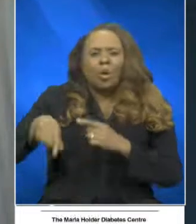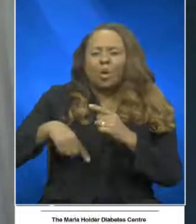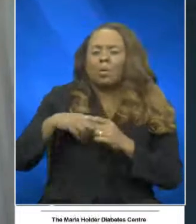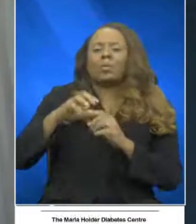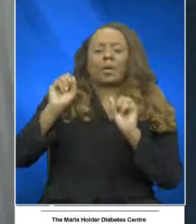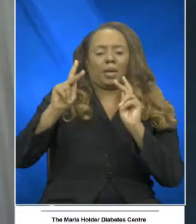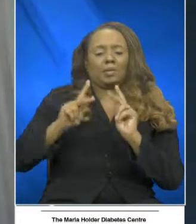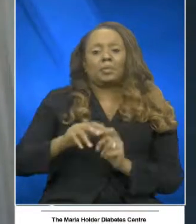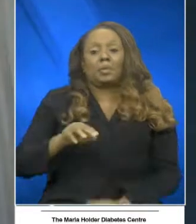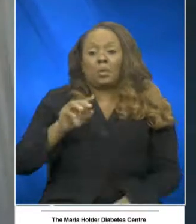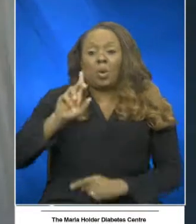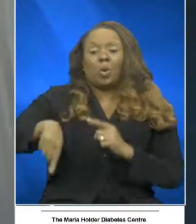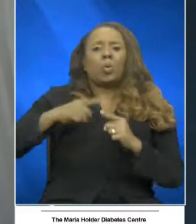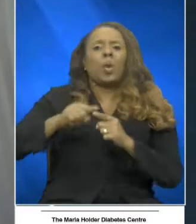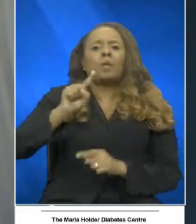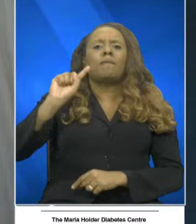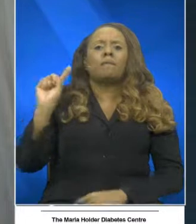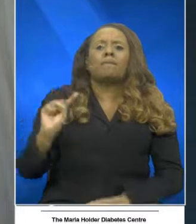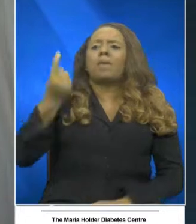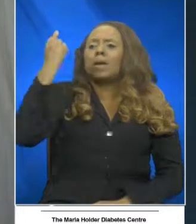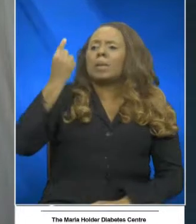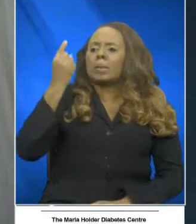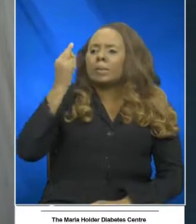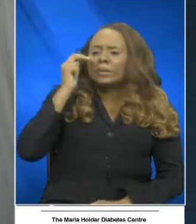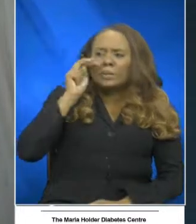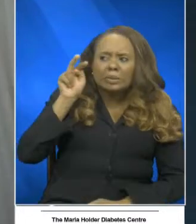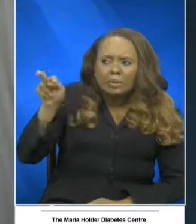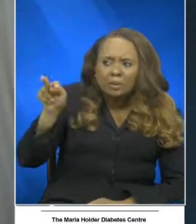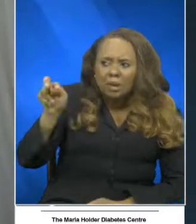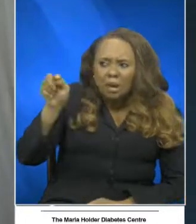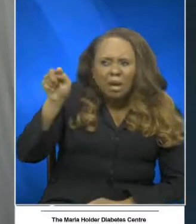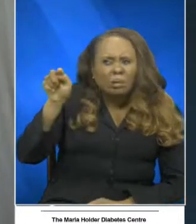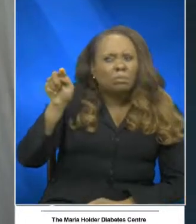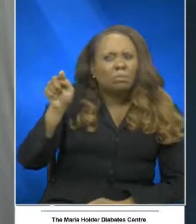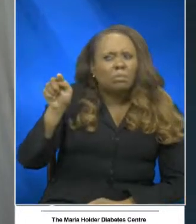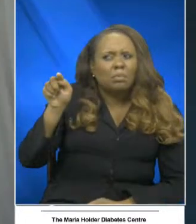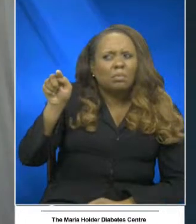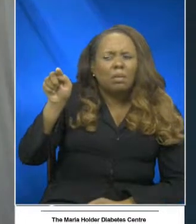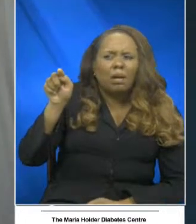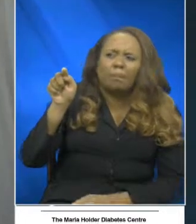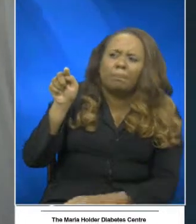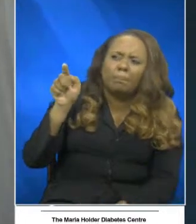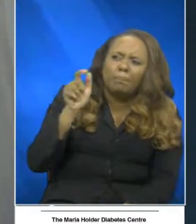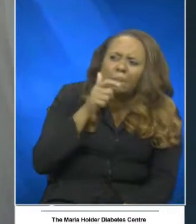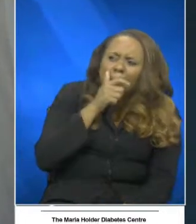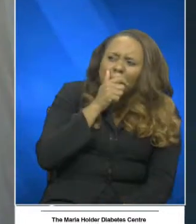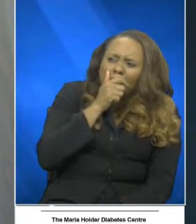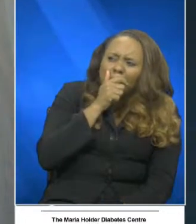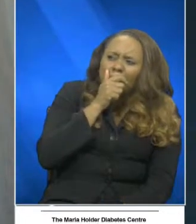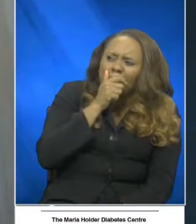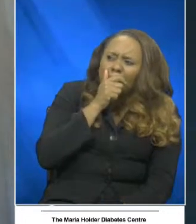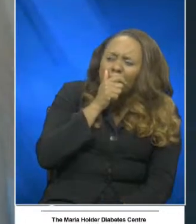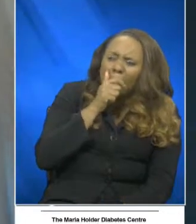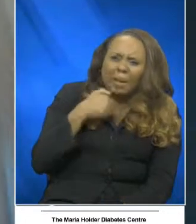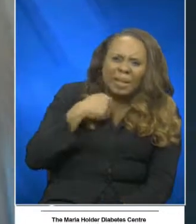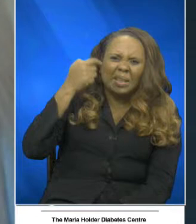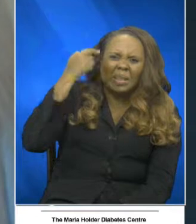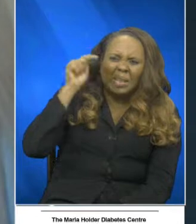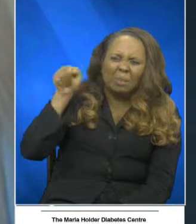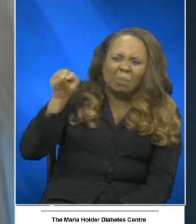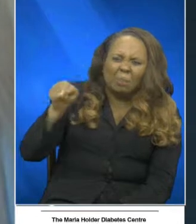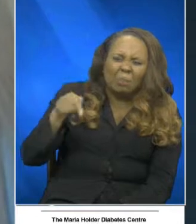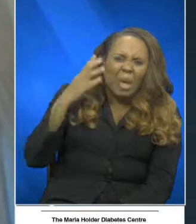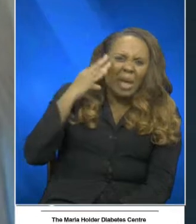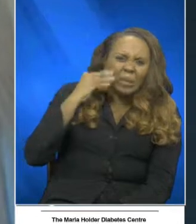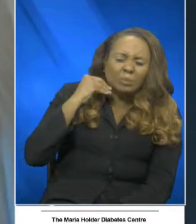stroke, and this can be taken from when you first recognize the stroke signs. However,